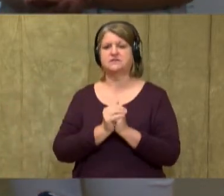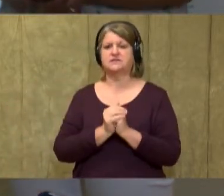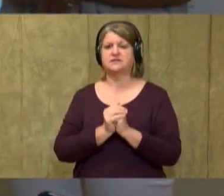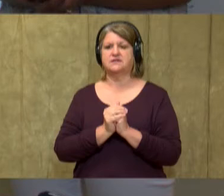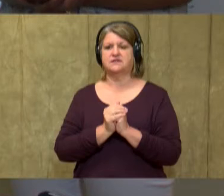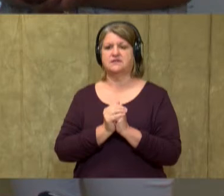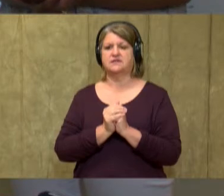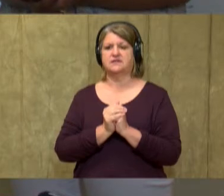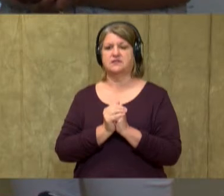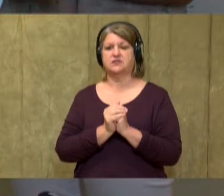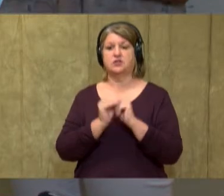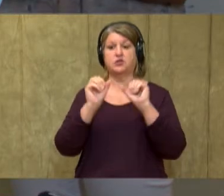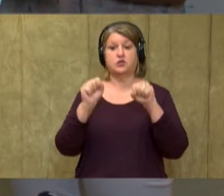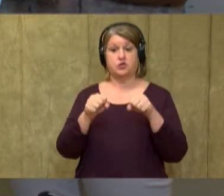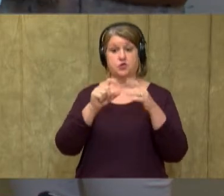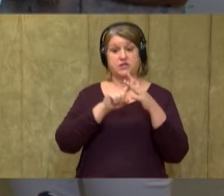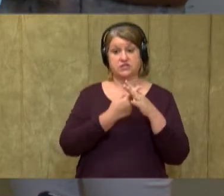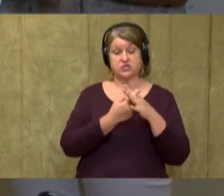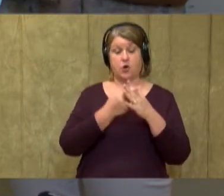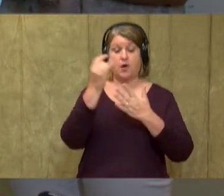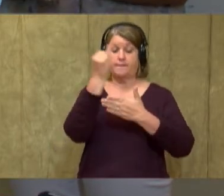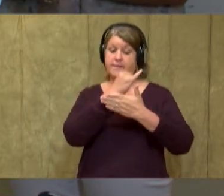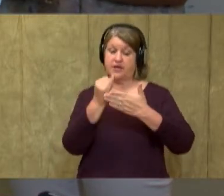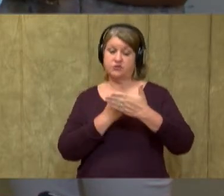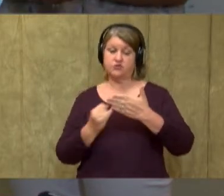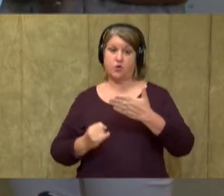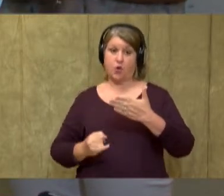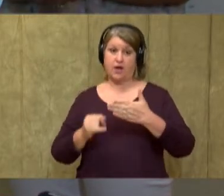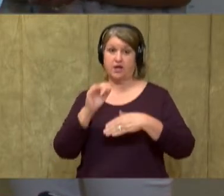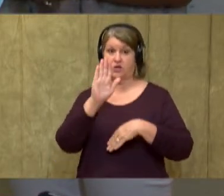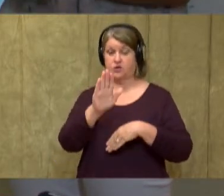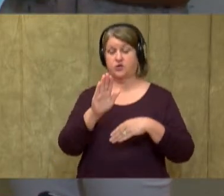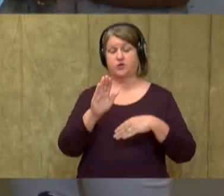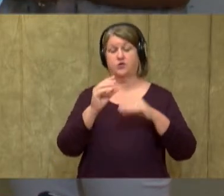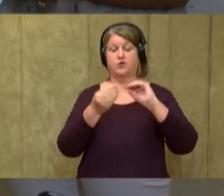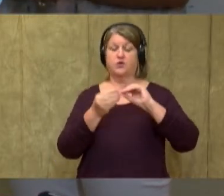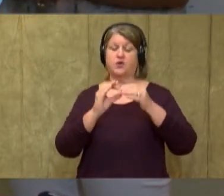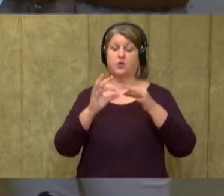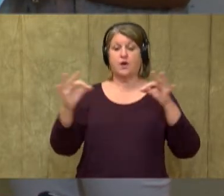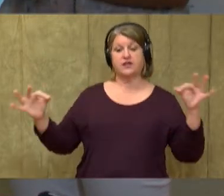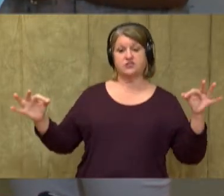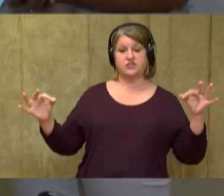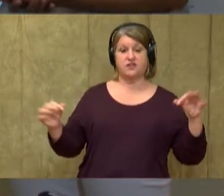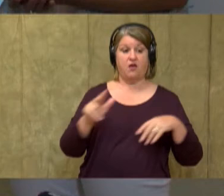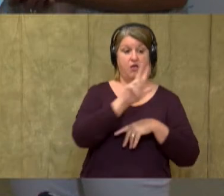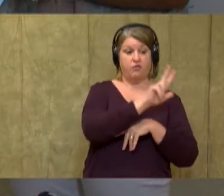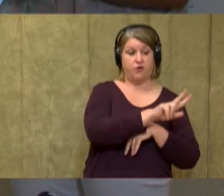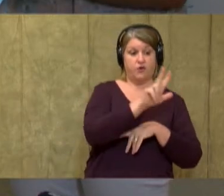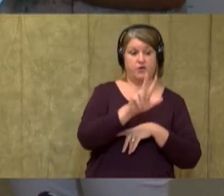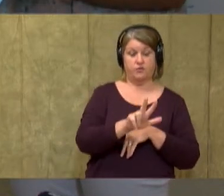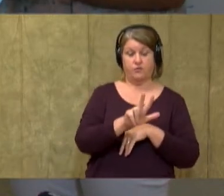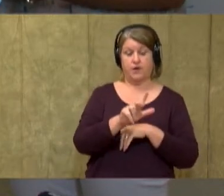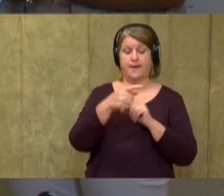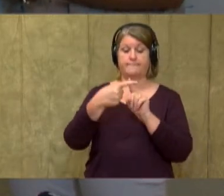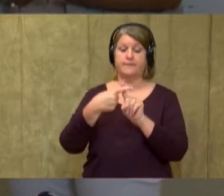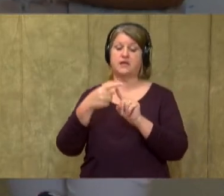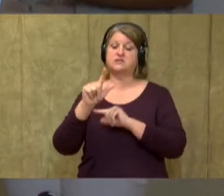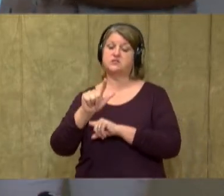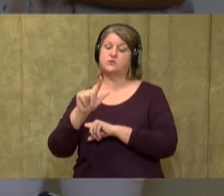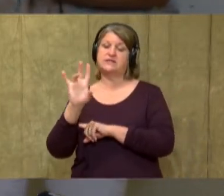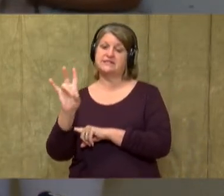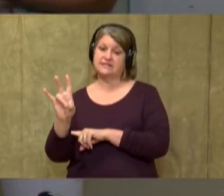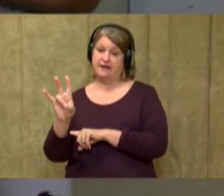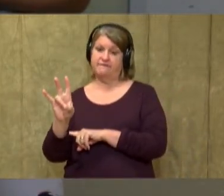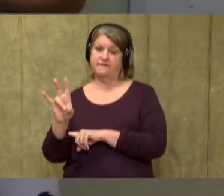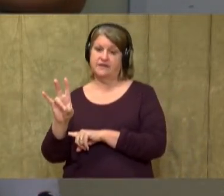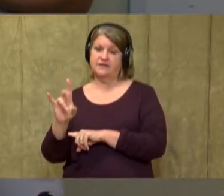You can start by drawing out your equation. 33 plus 27, because it says